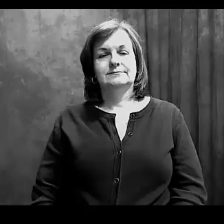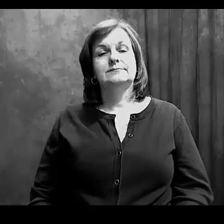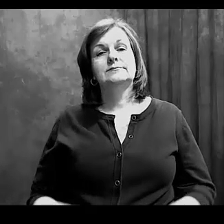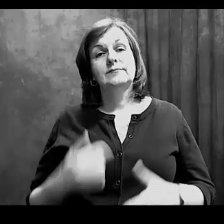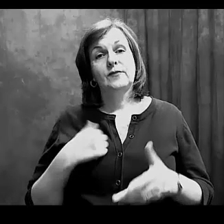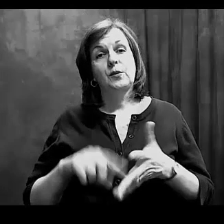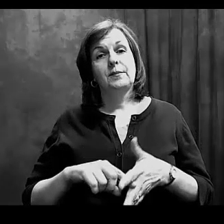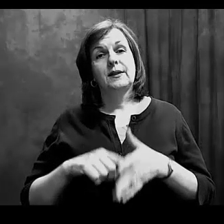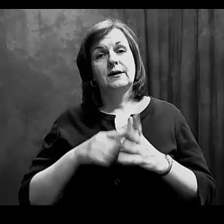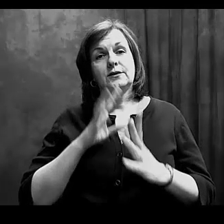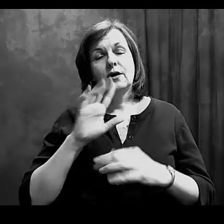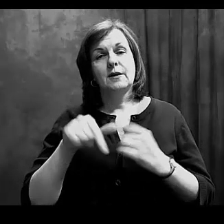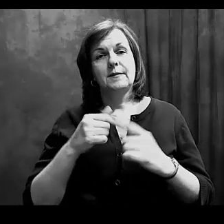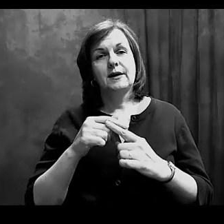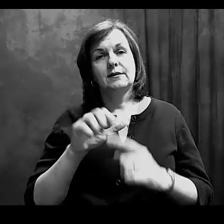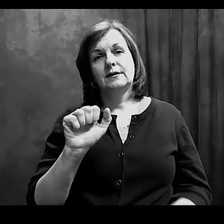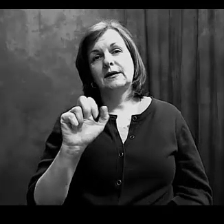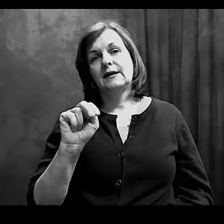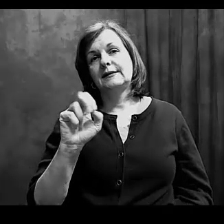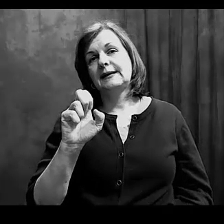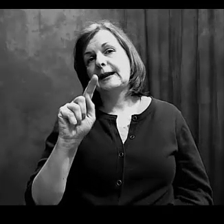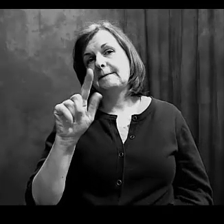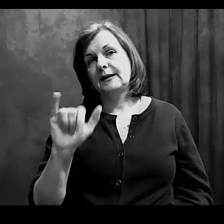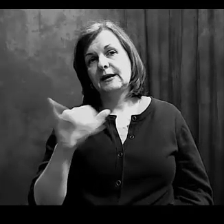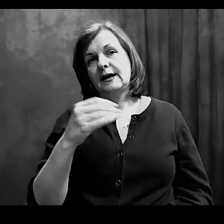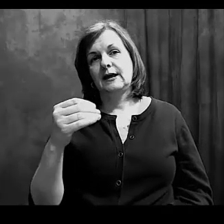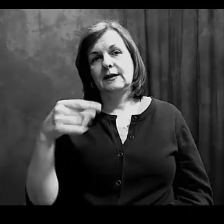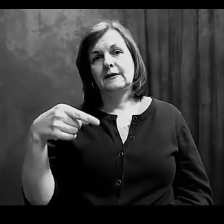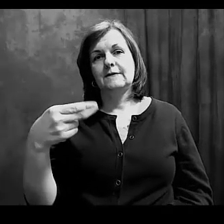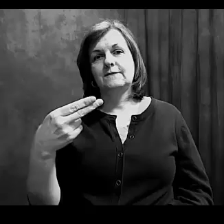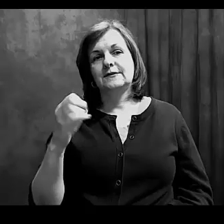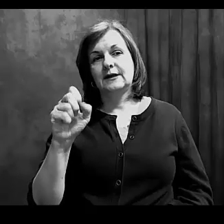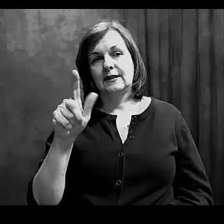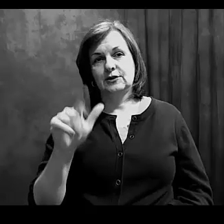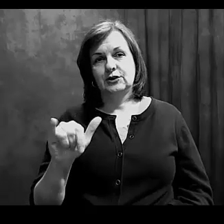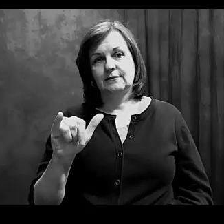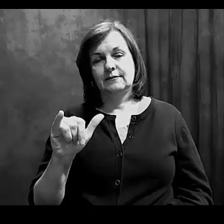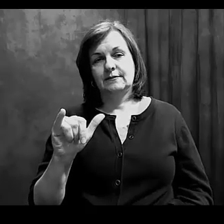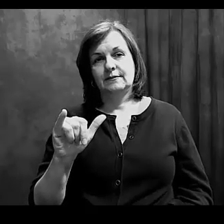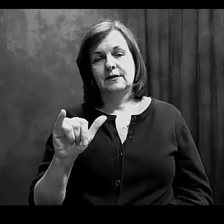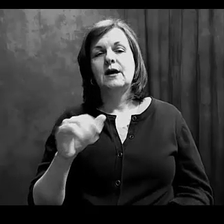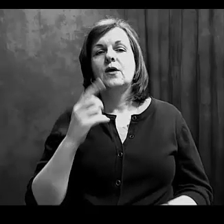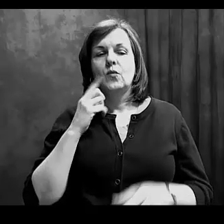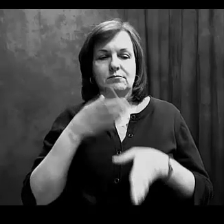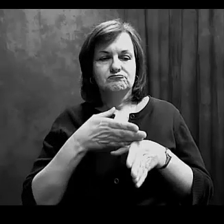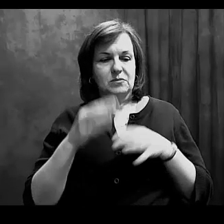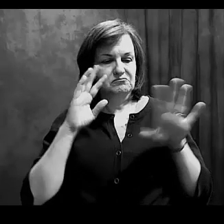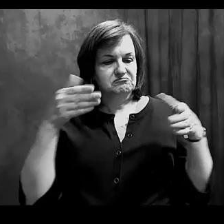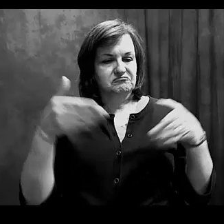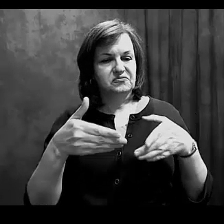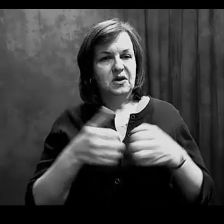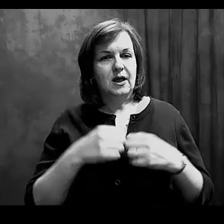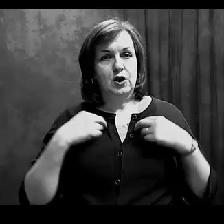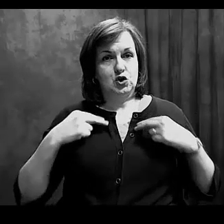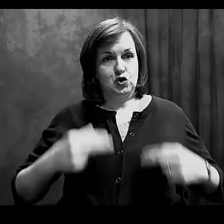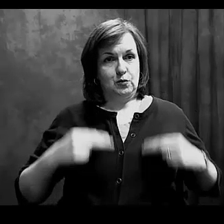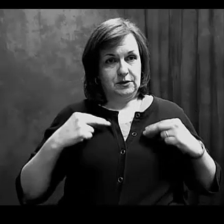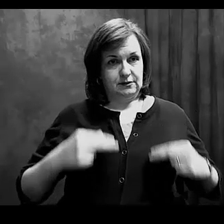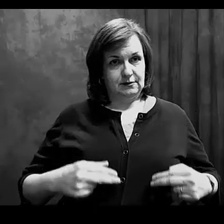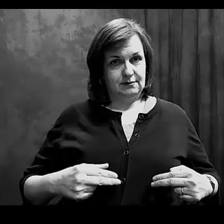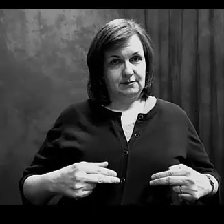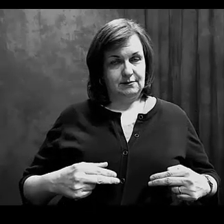As we begin our discussions of anatomy and physiology, we will primarily focus on humans. However, there are